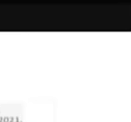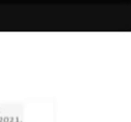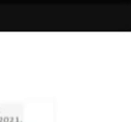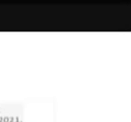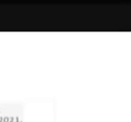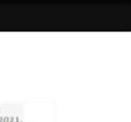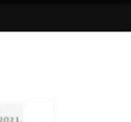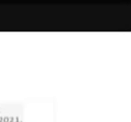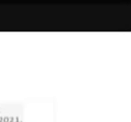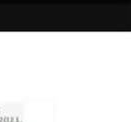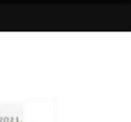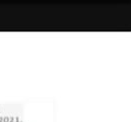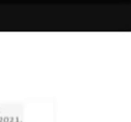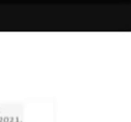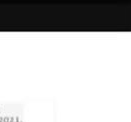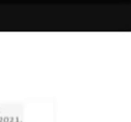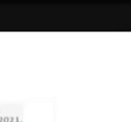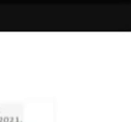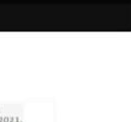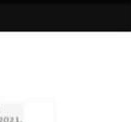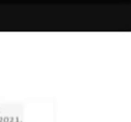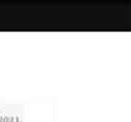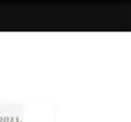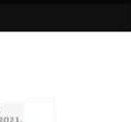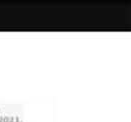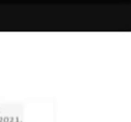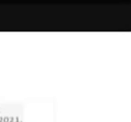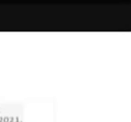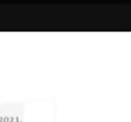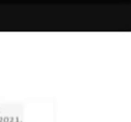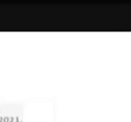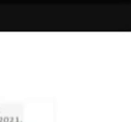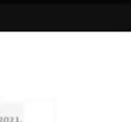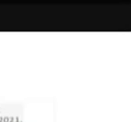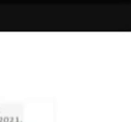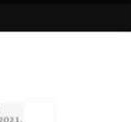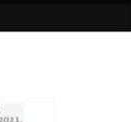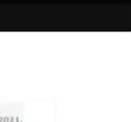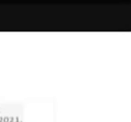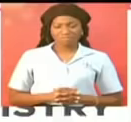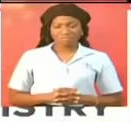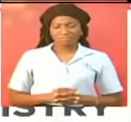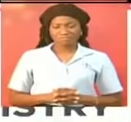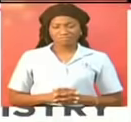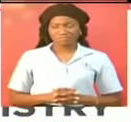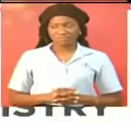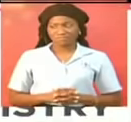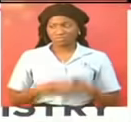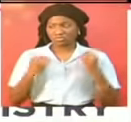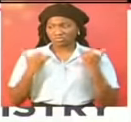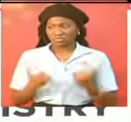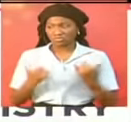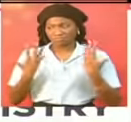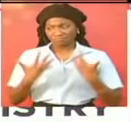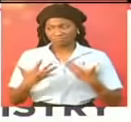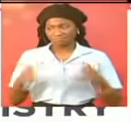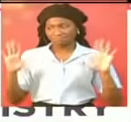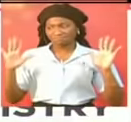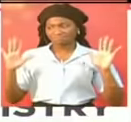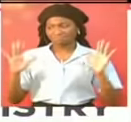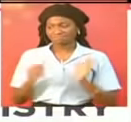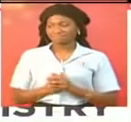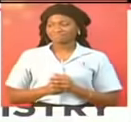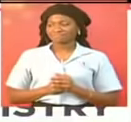about 60% men, and that's down from 75% earlier on in the epidemic. And that brings me to the end of